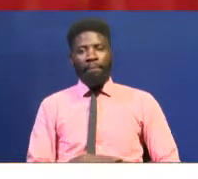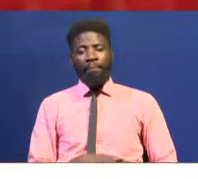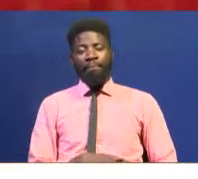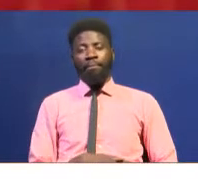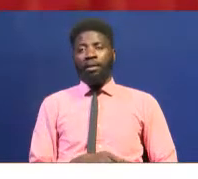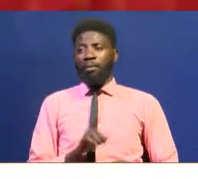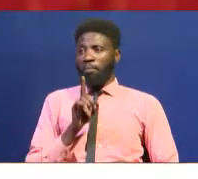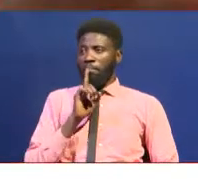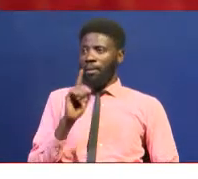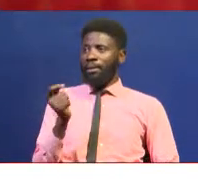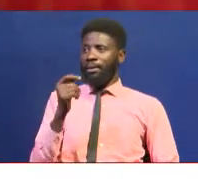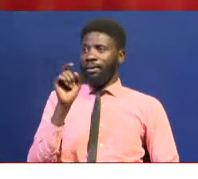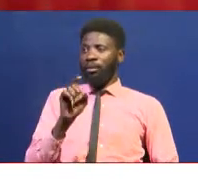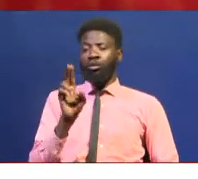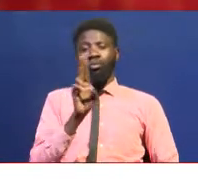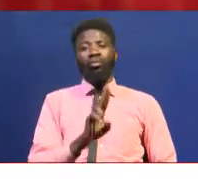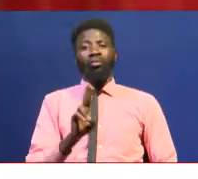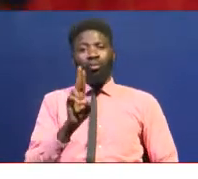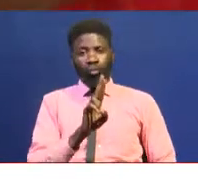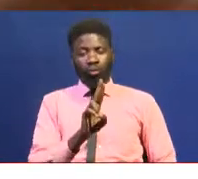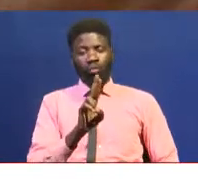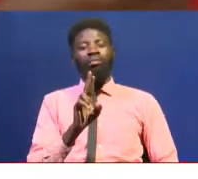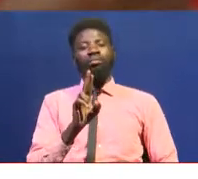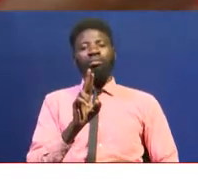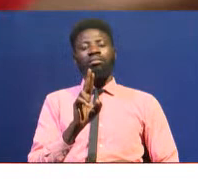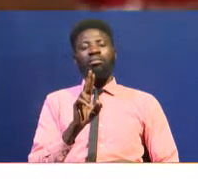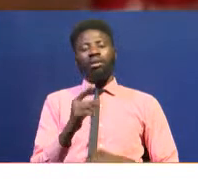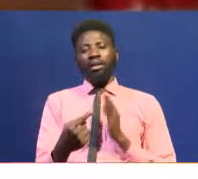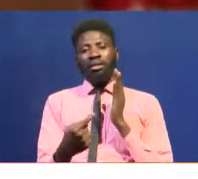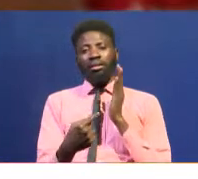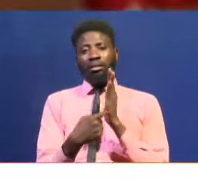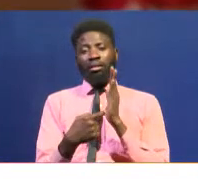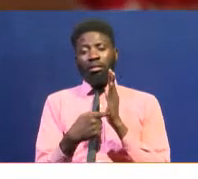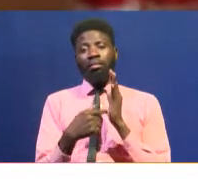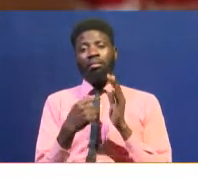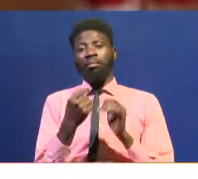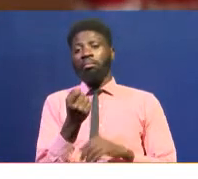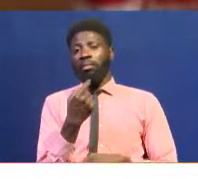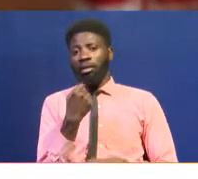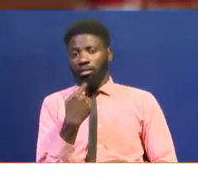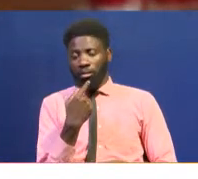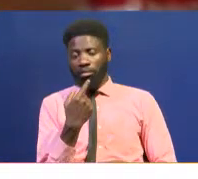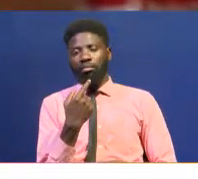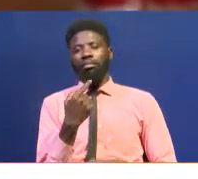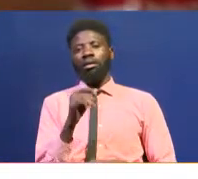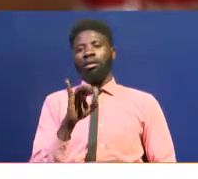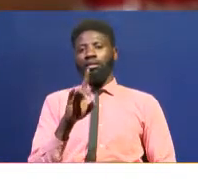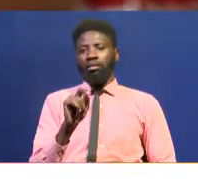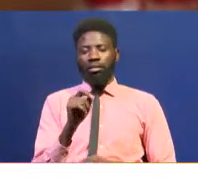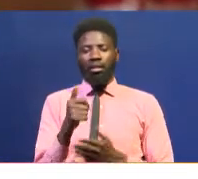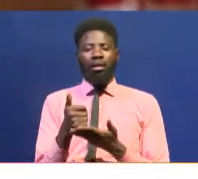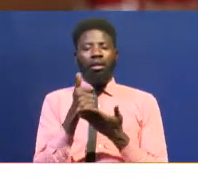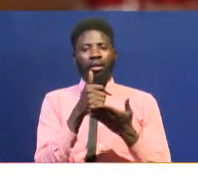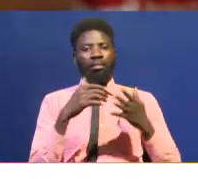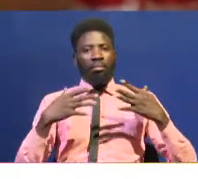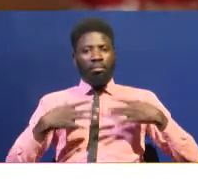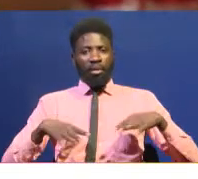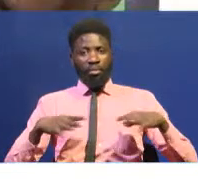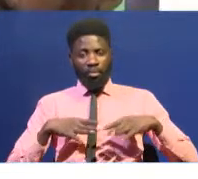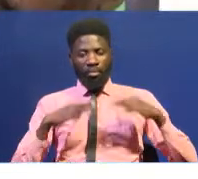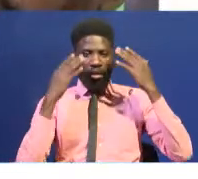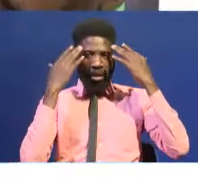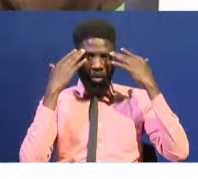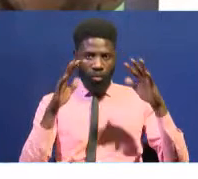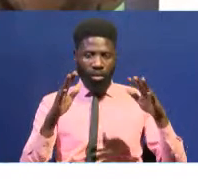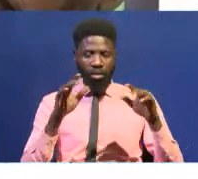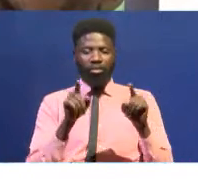fully exploit the use of telemedicine and ICT to create awareness among people and reduce malnutrition.